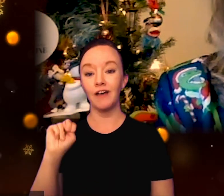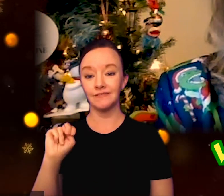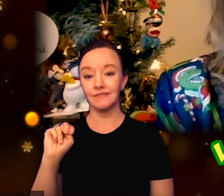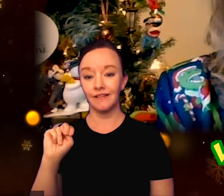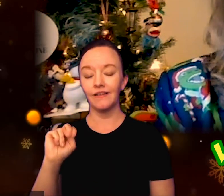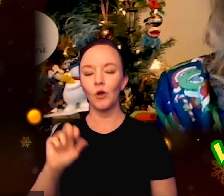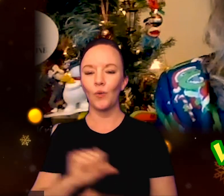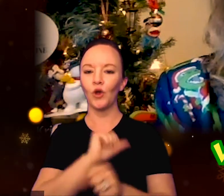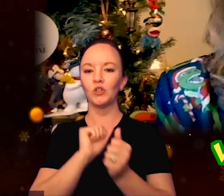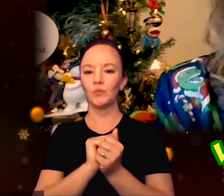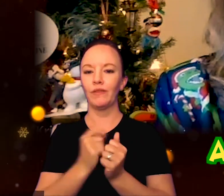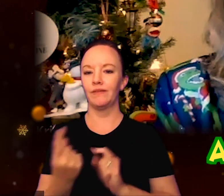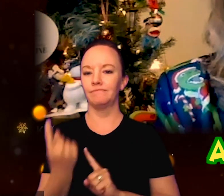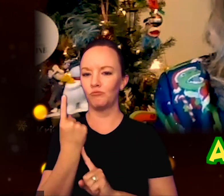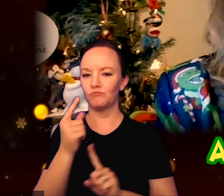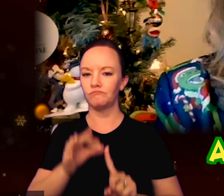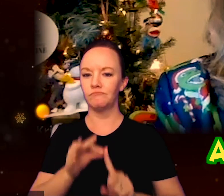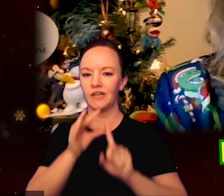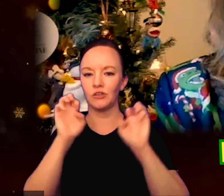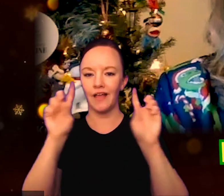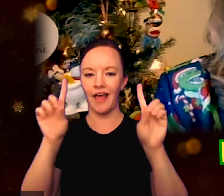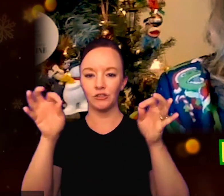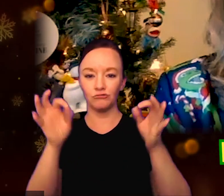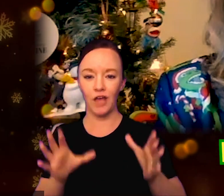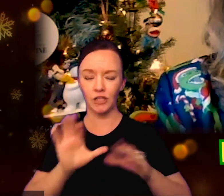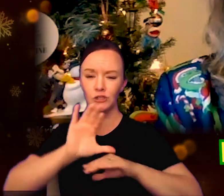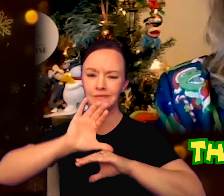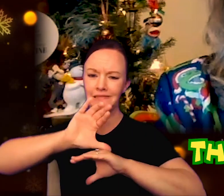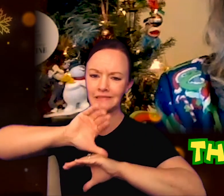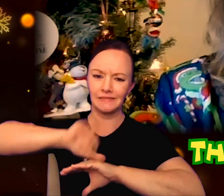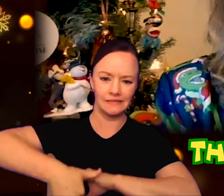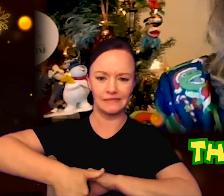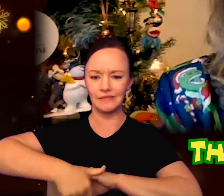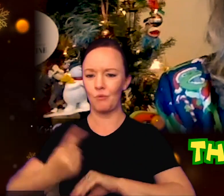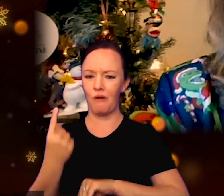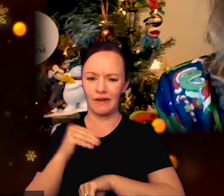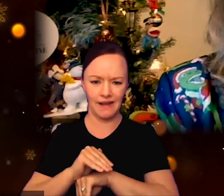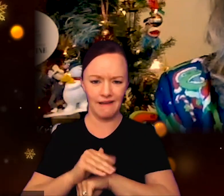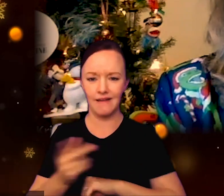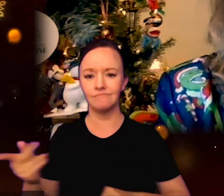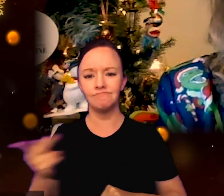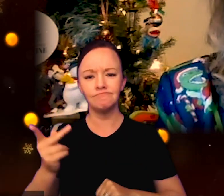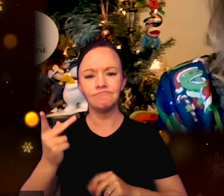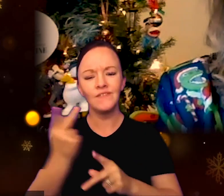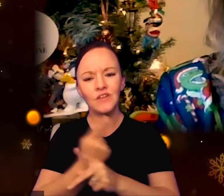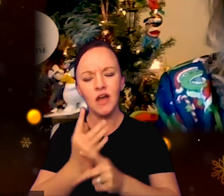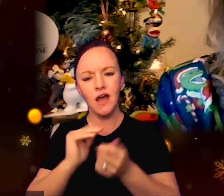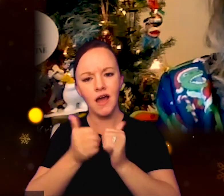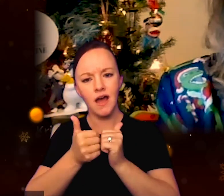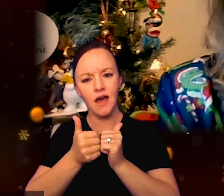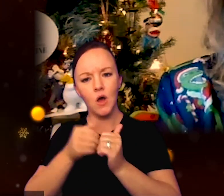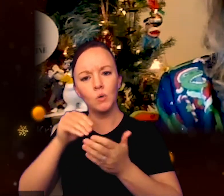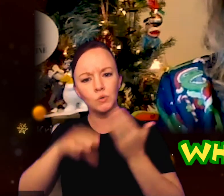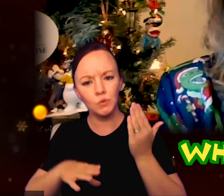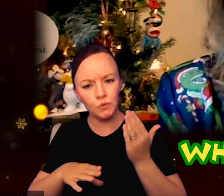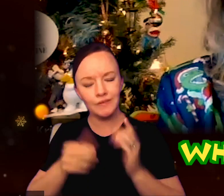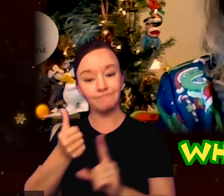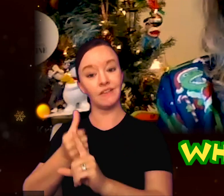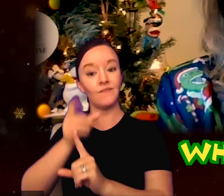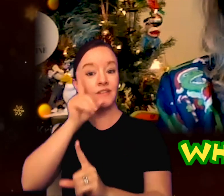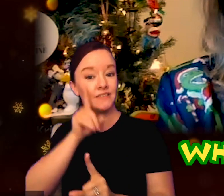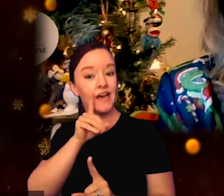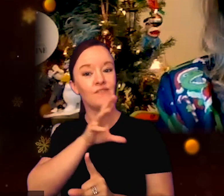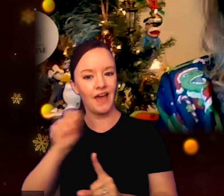Johnson, was working with a special education director late into the evening one night to find a way for a student